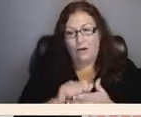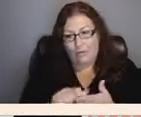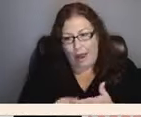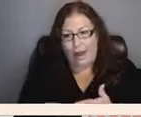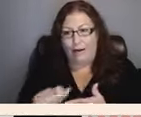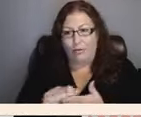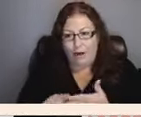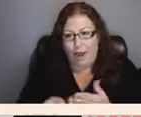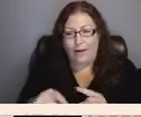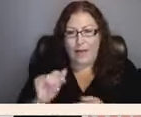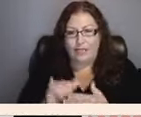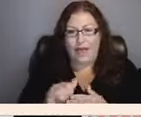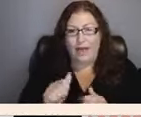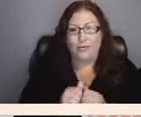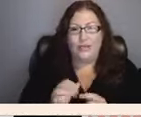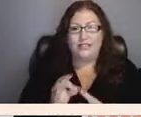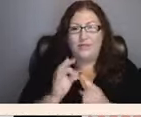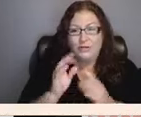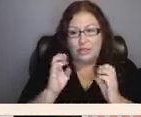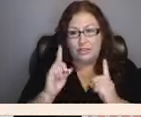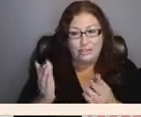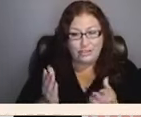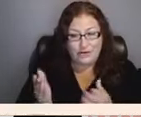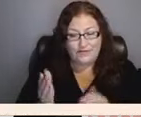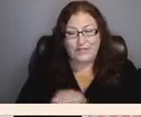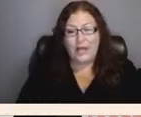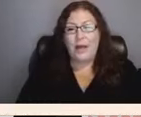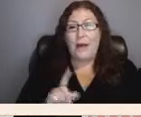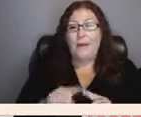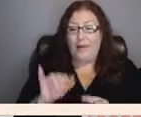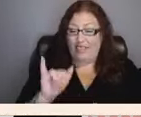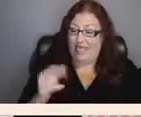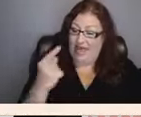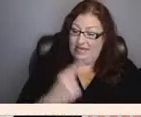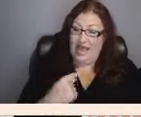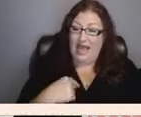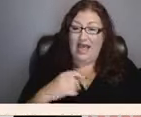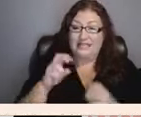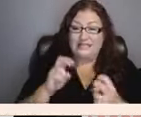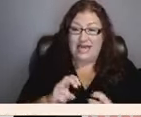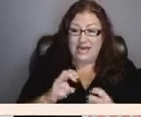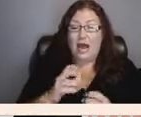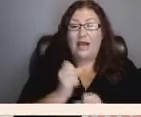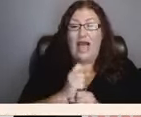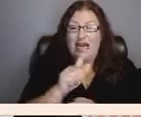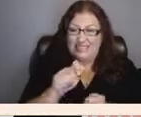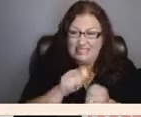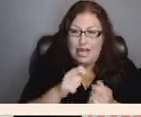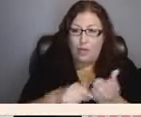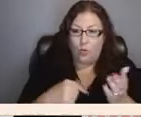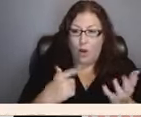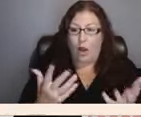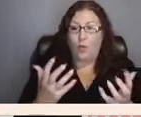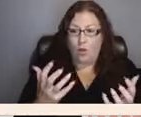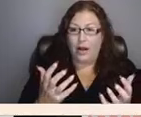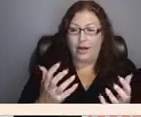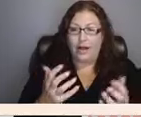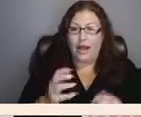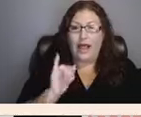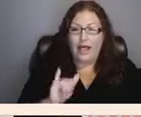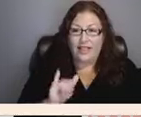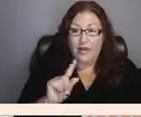special education services. But that day that I sat down and got exactly what I wanted was only